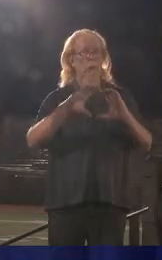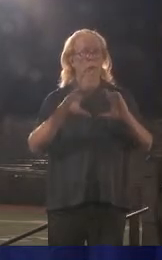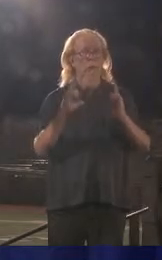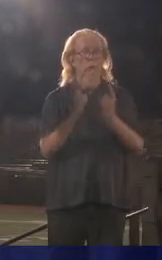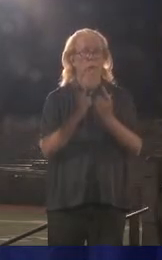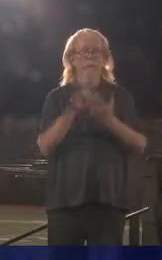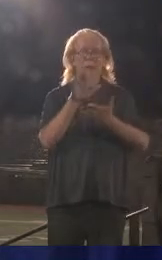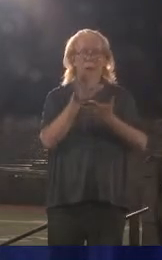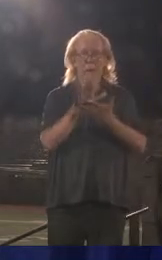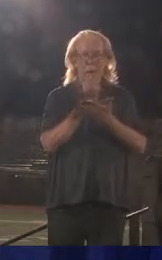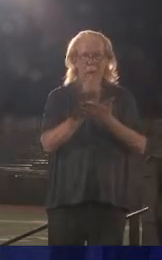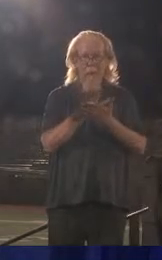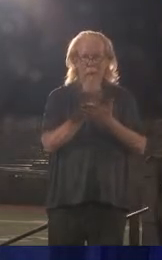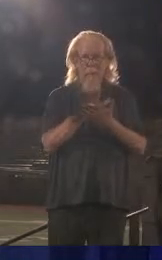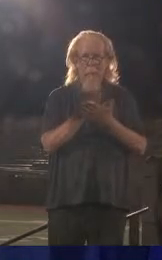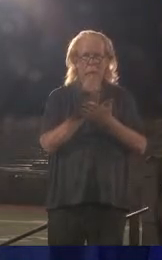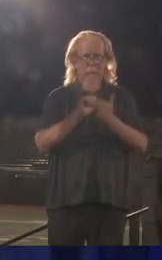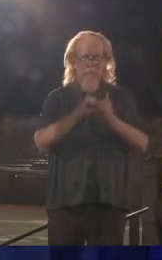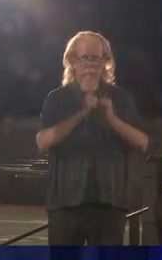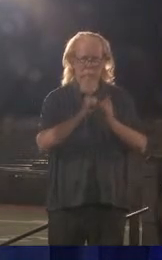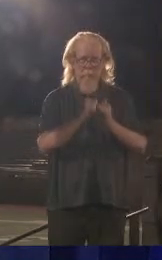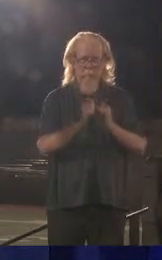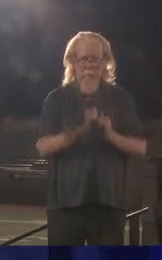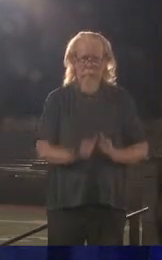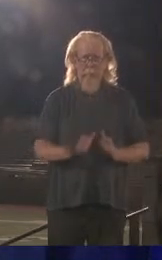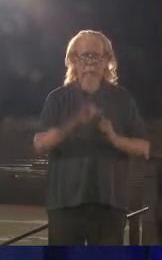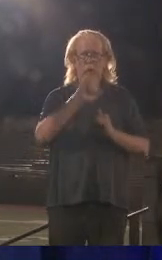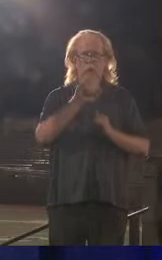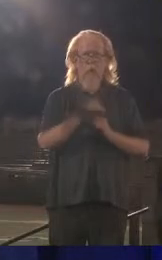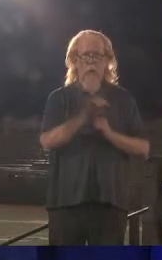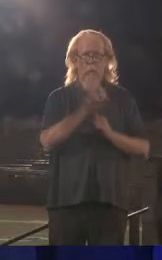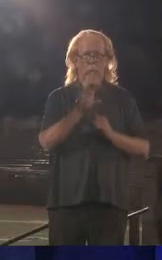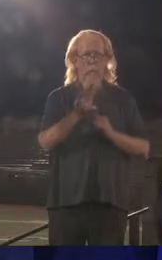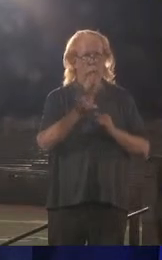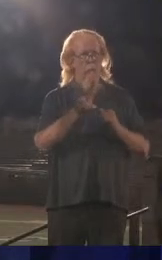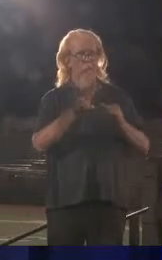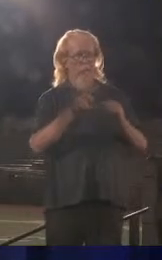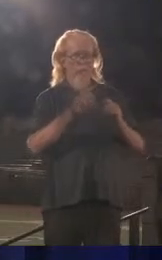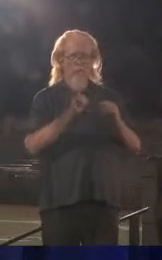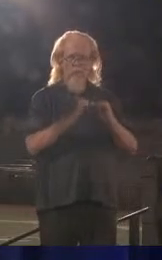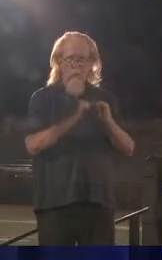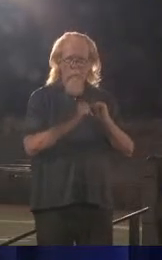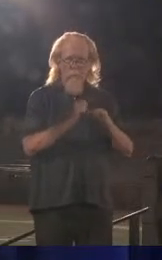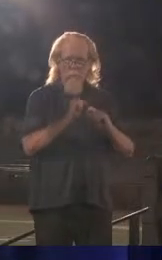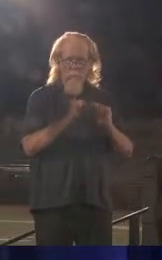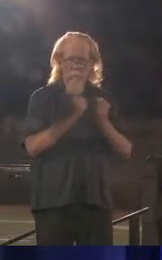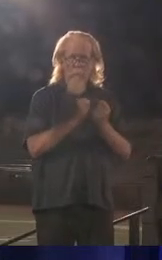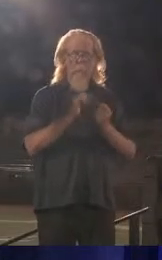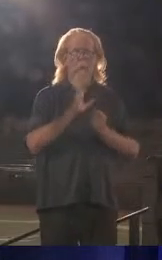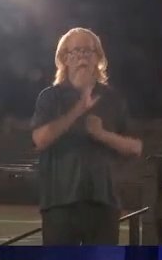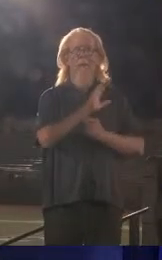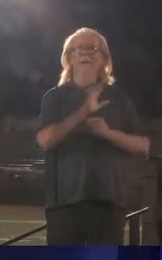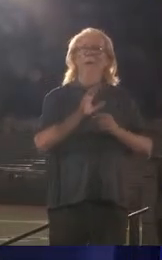JV track team, and mock trial, where her team won second place in region.